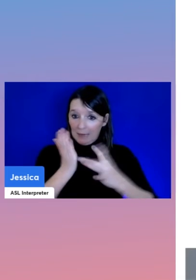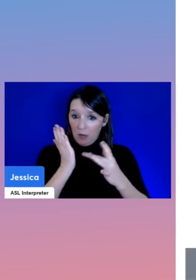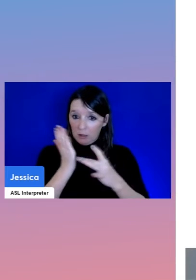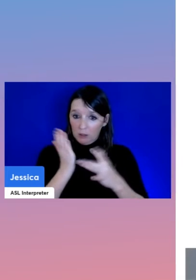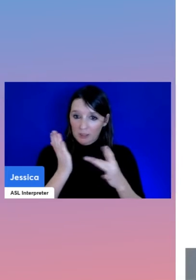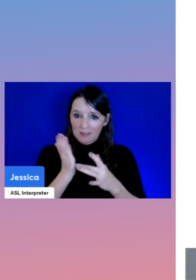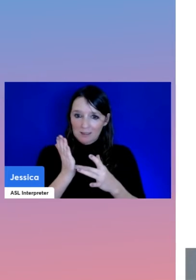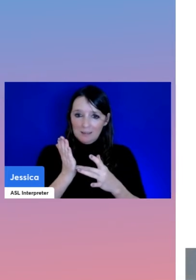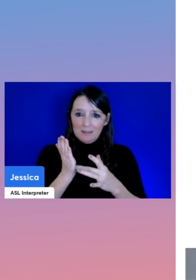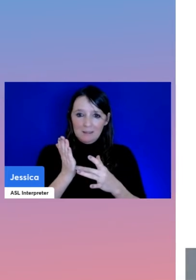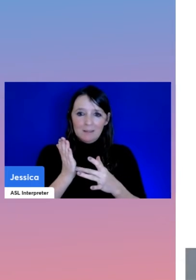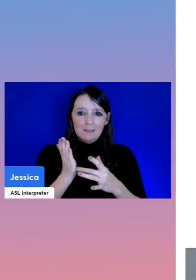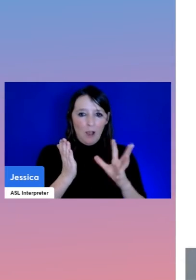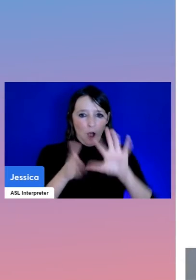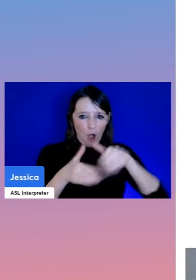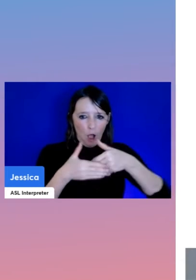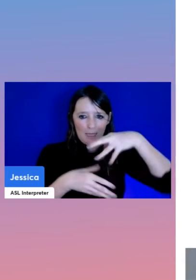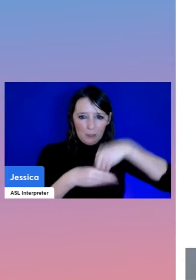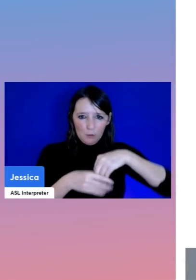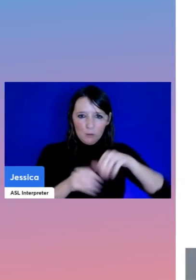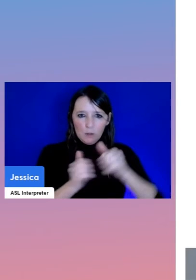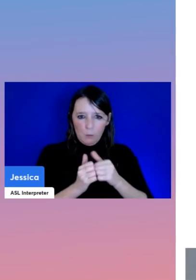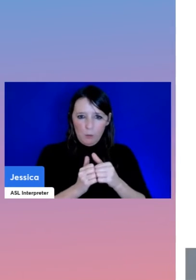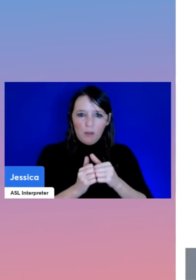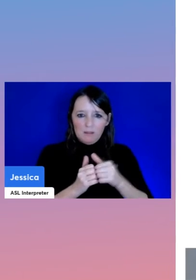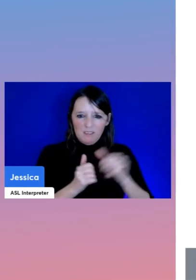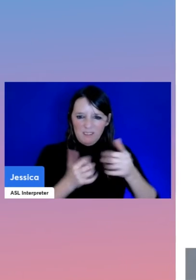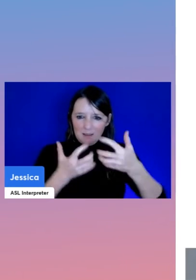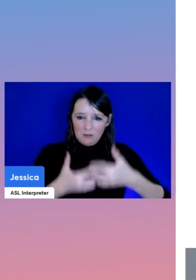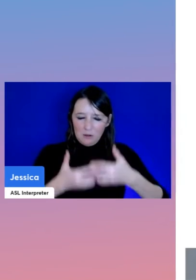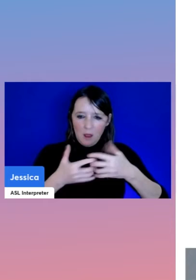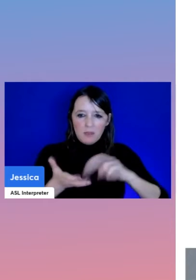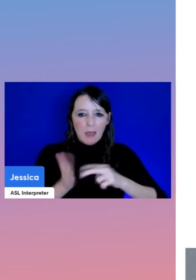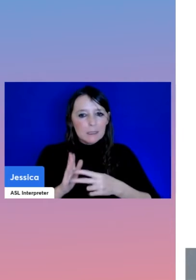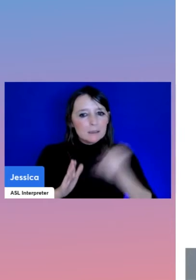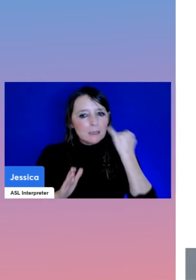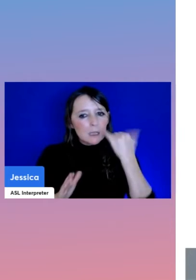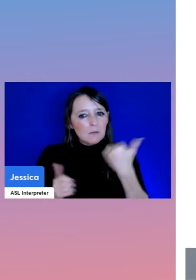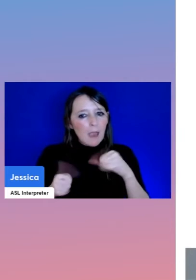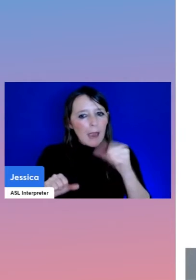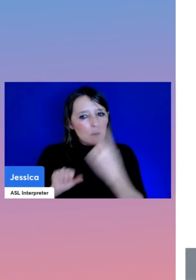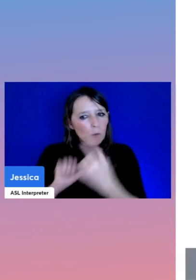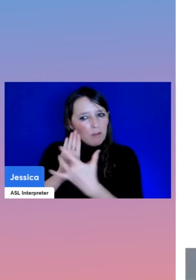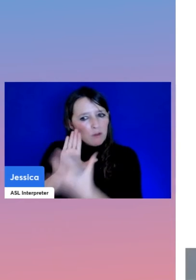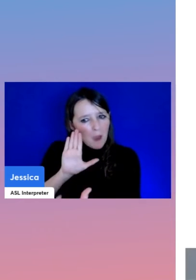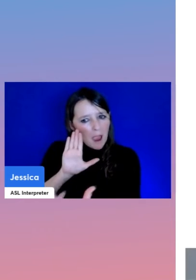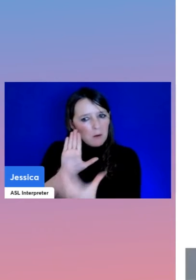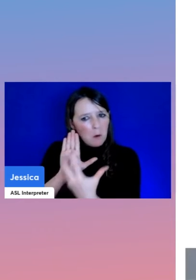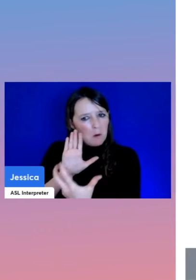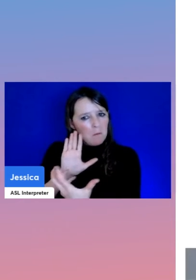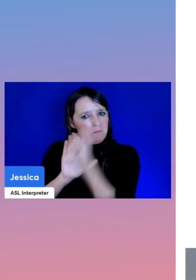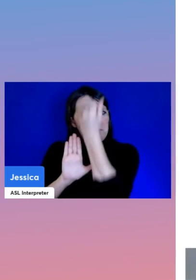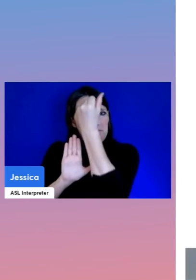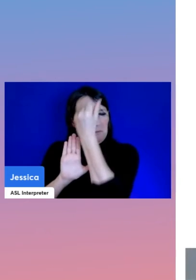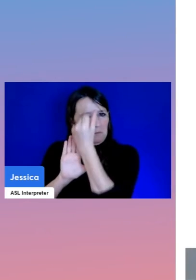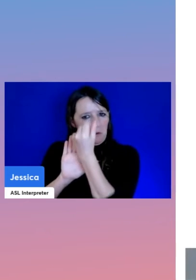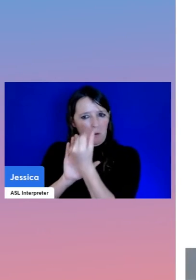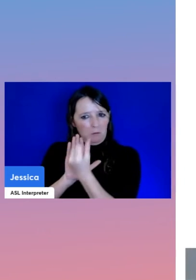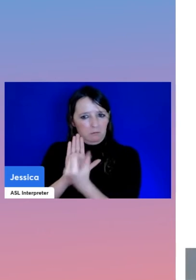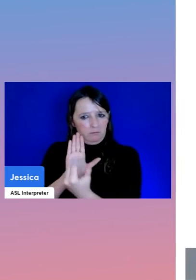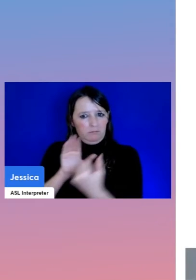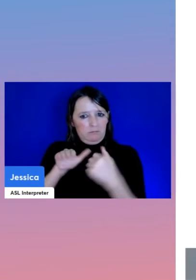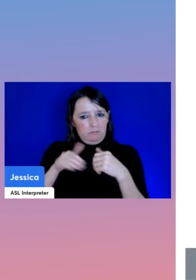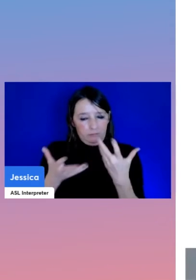Secrets Engine, enabling tracking and auditing of keys usage and access patterns, which